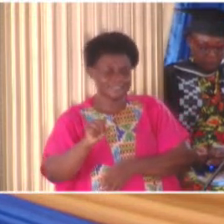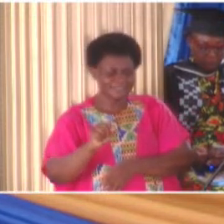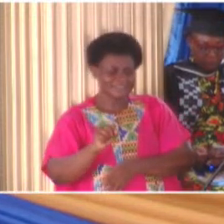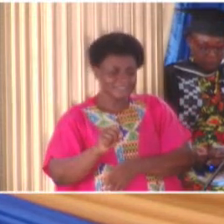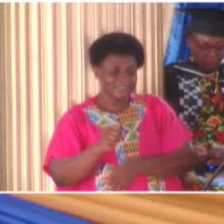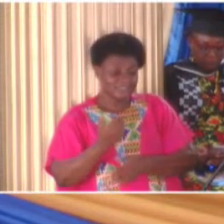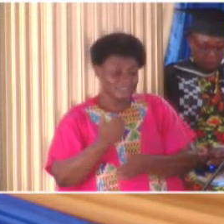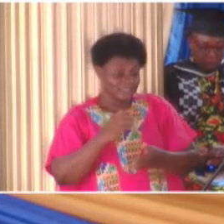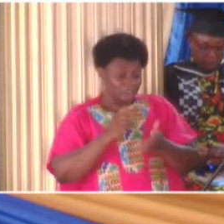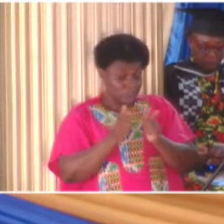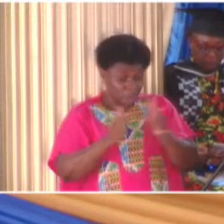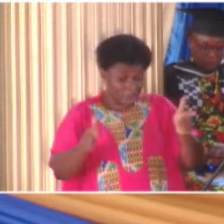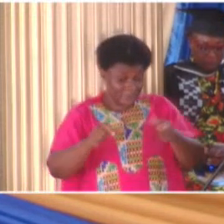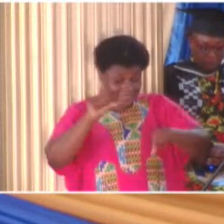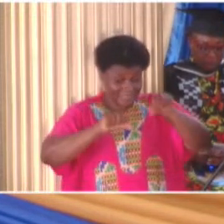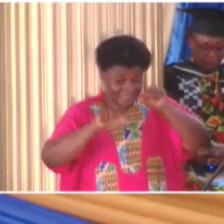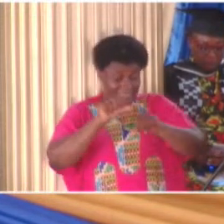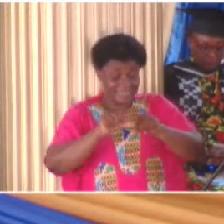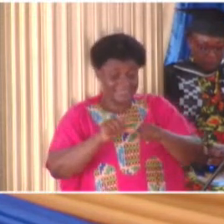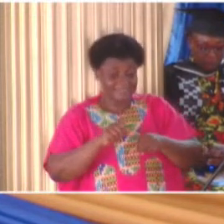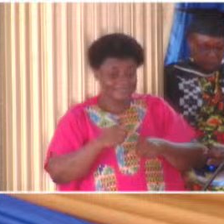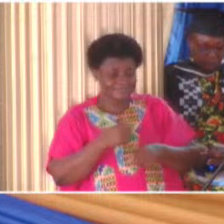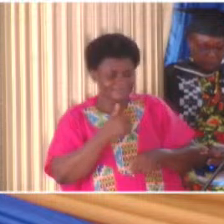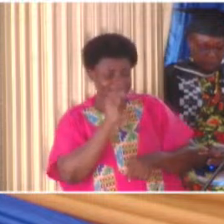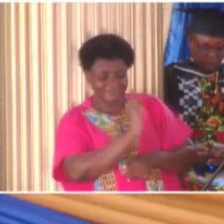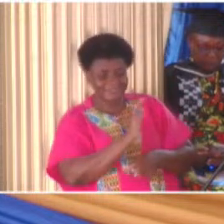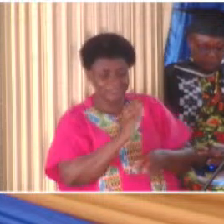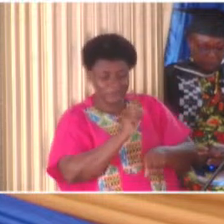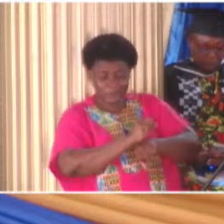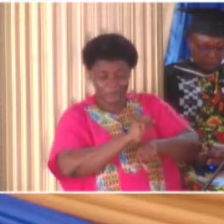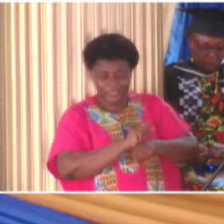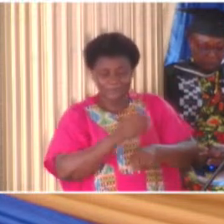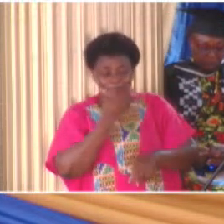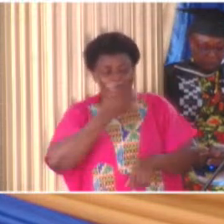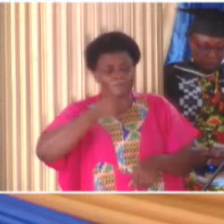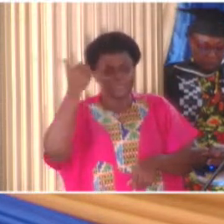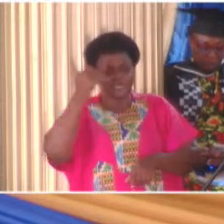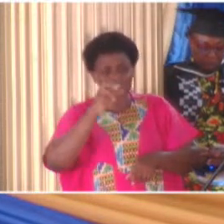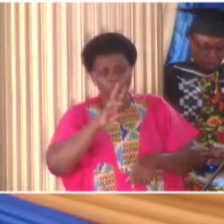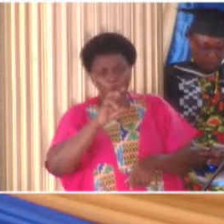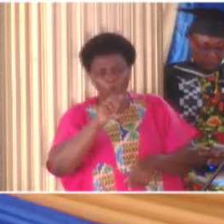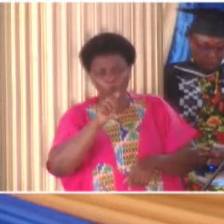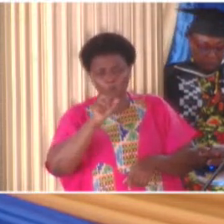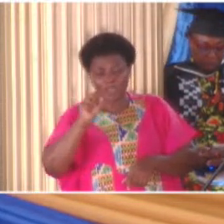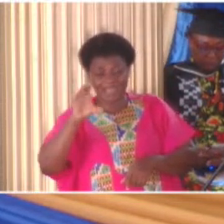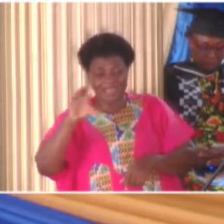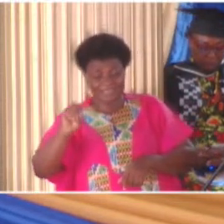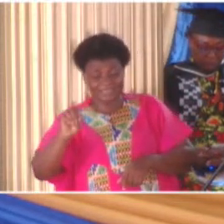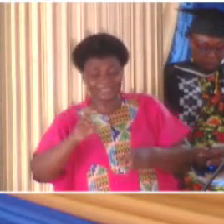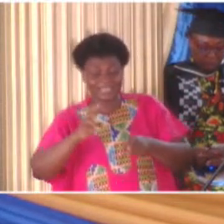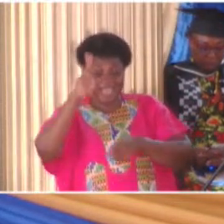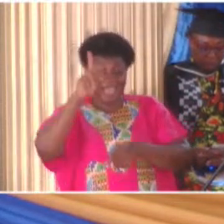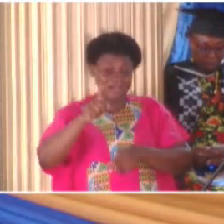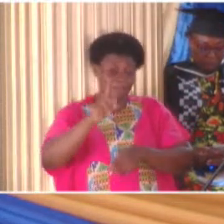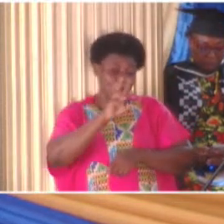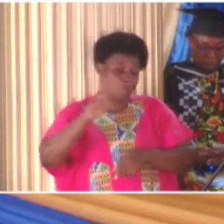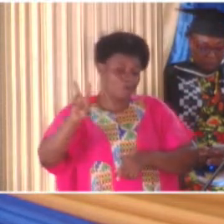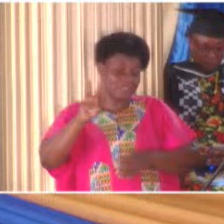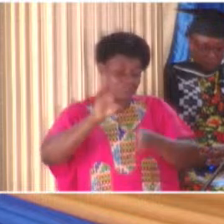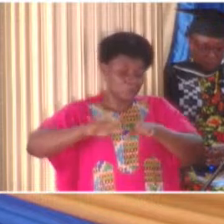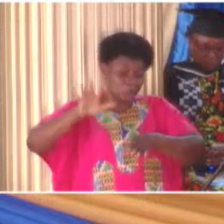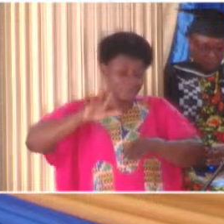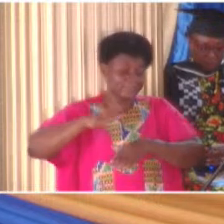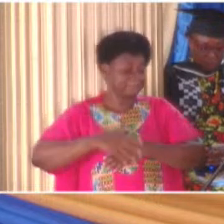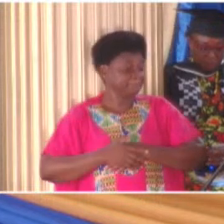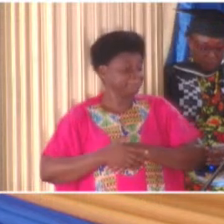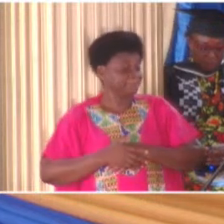made the best WASI students in his school, and one of the top performers in the Upper West region.